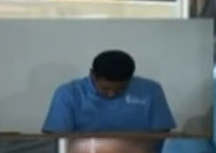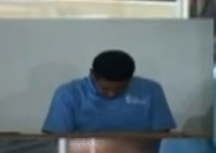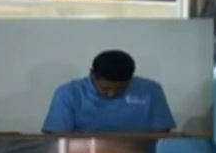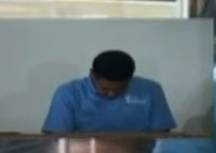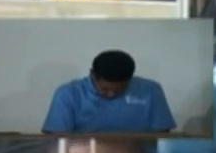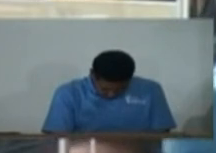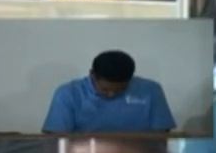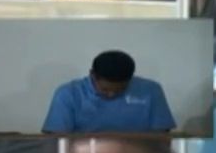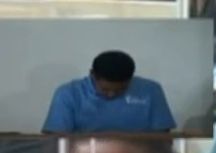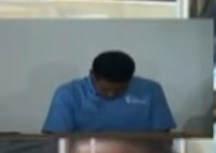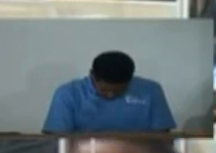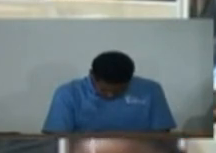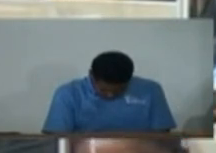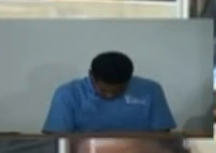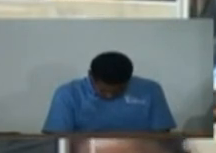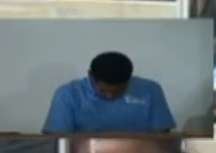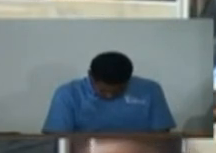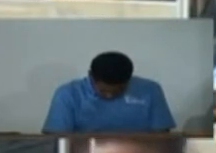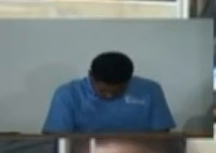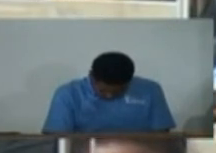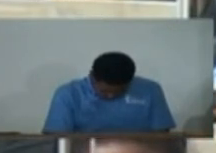How we have operated as a government